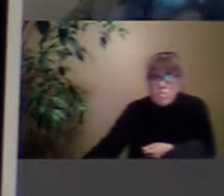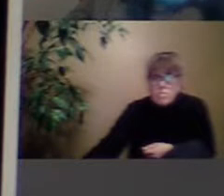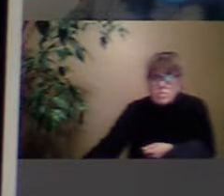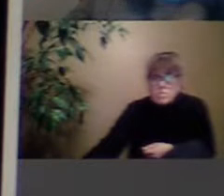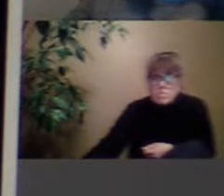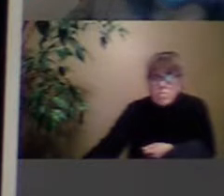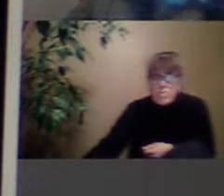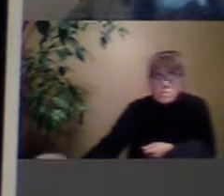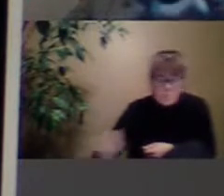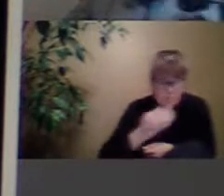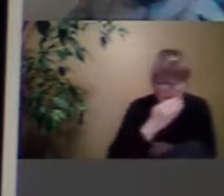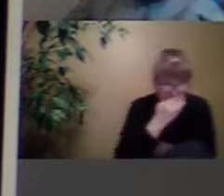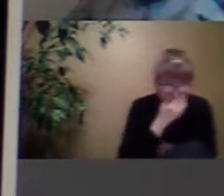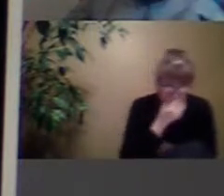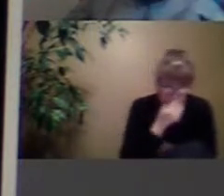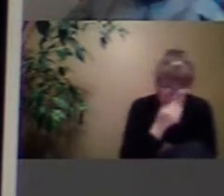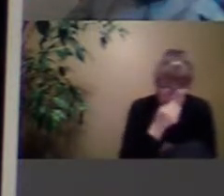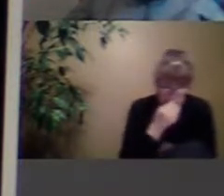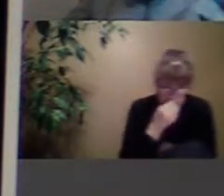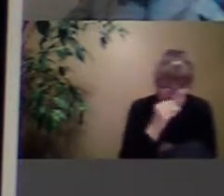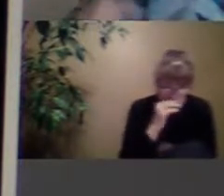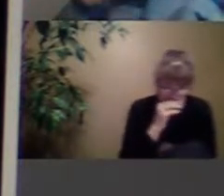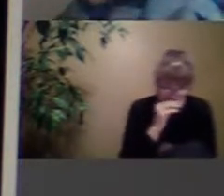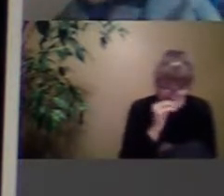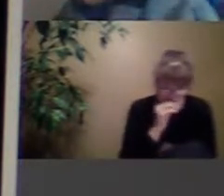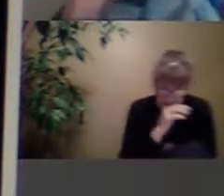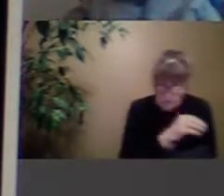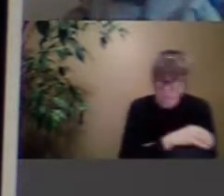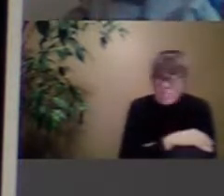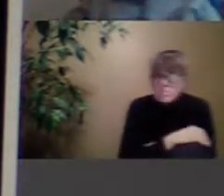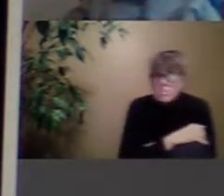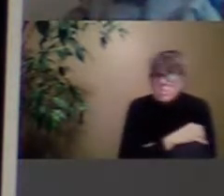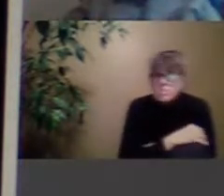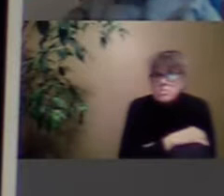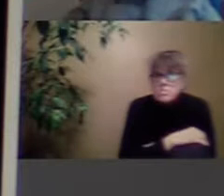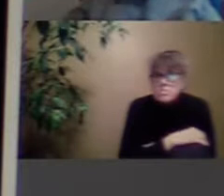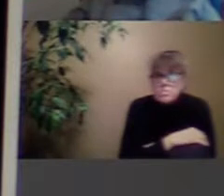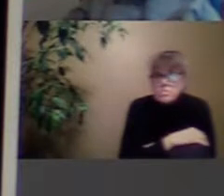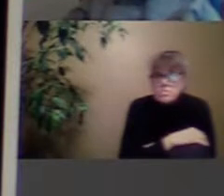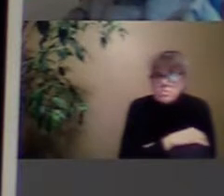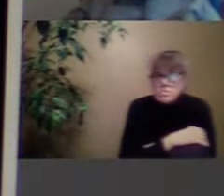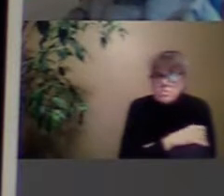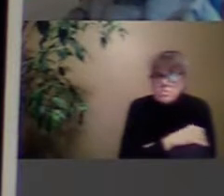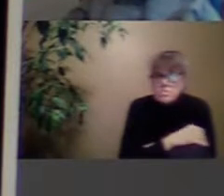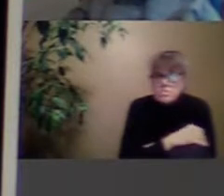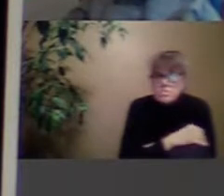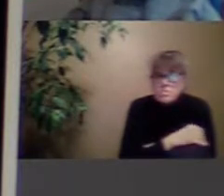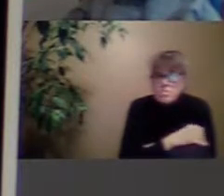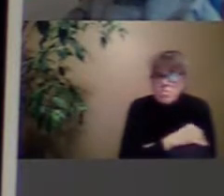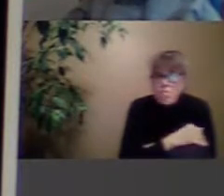of the things I'm going to do is we've gotten some specific questions from various people. There is a Q&A that's been posted up on the